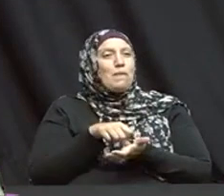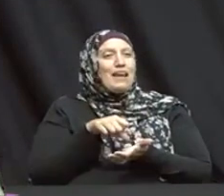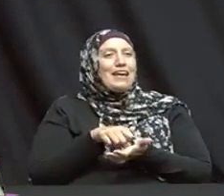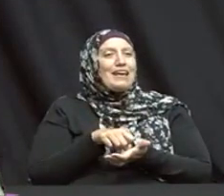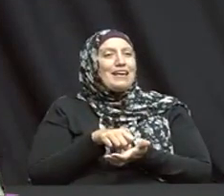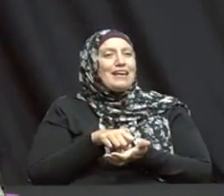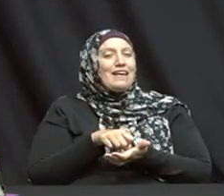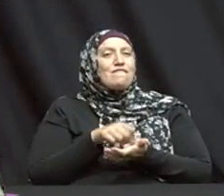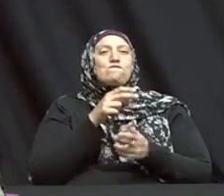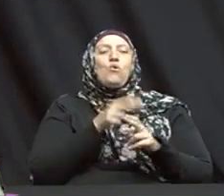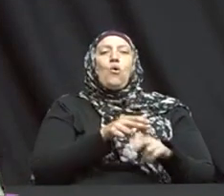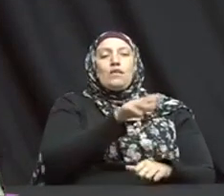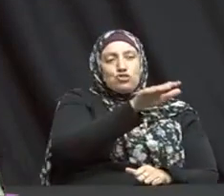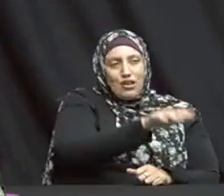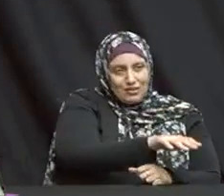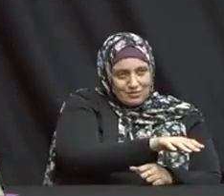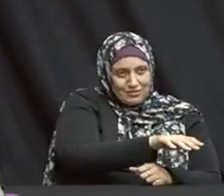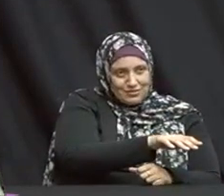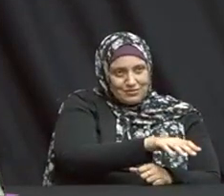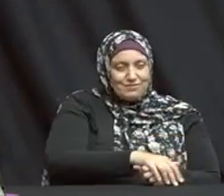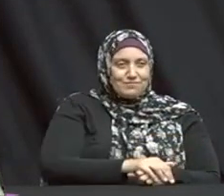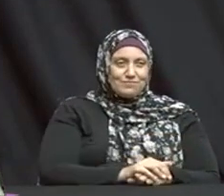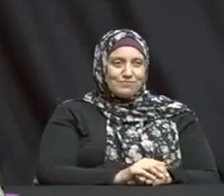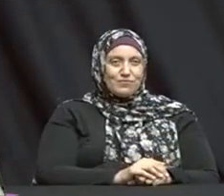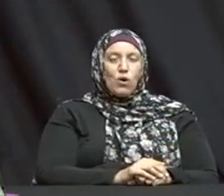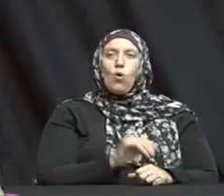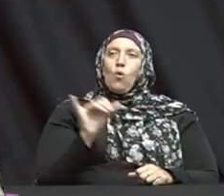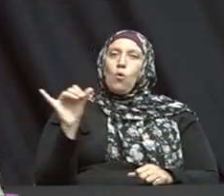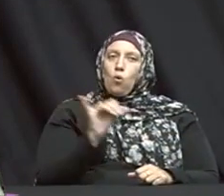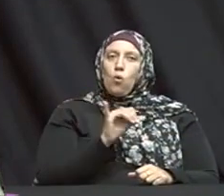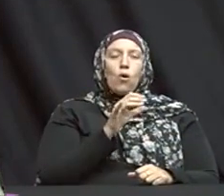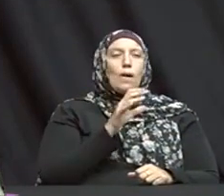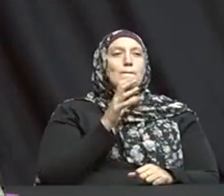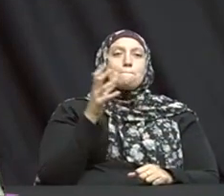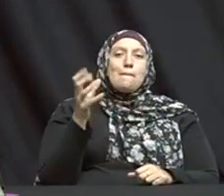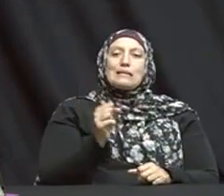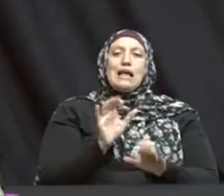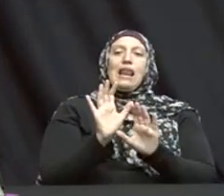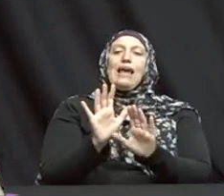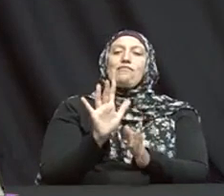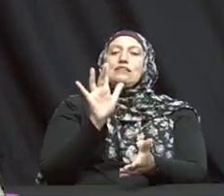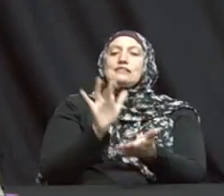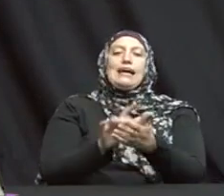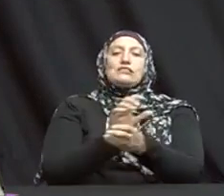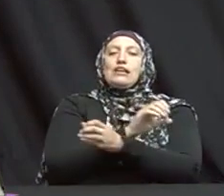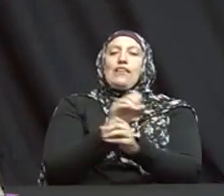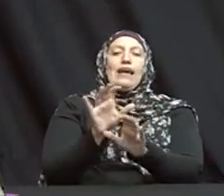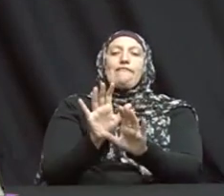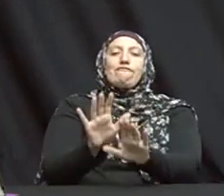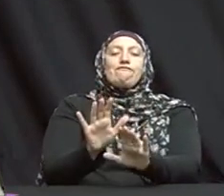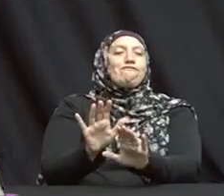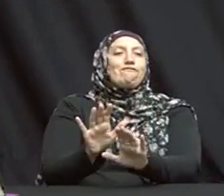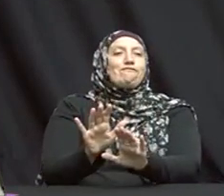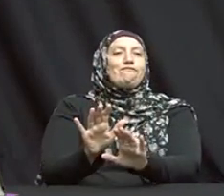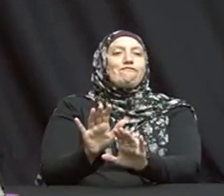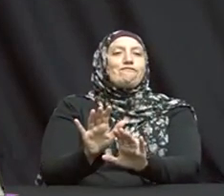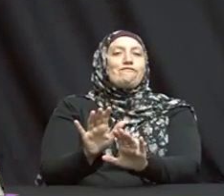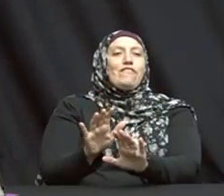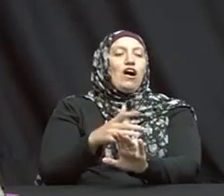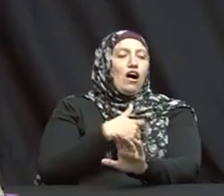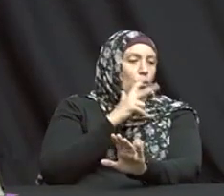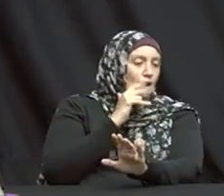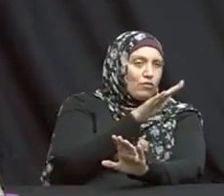for the minor themselves? Or does it need to remain untouched? If I can get both, all three of Haj Dani, Haj Muhammad, and Sheikh